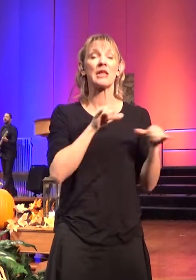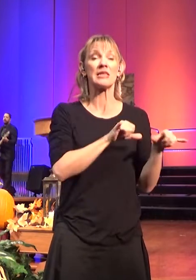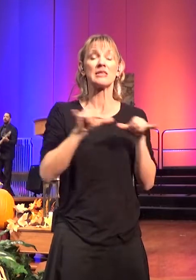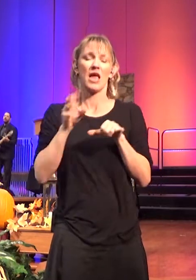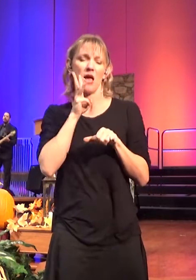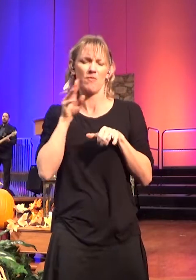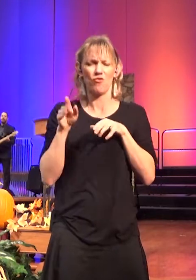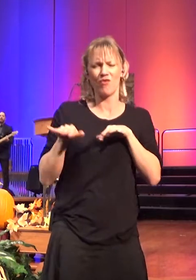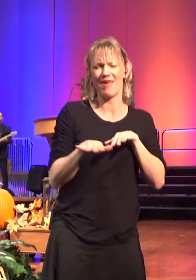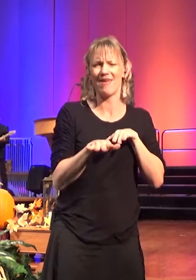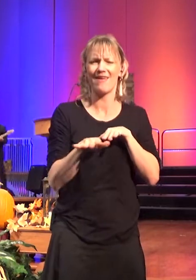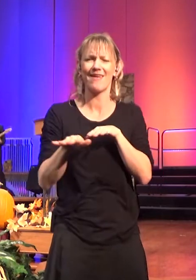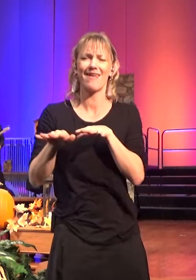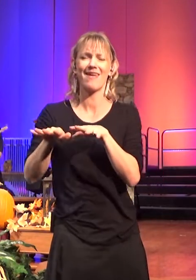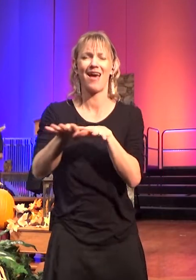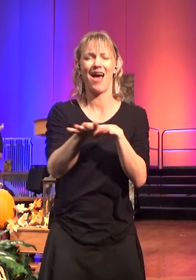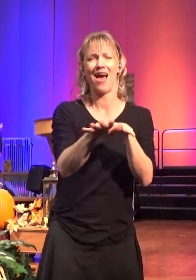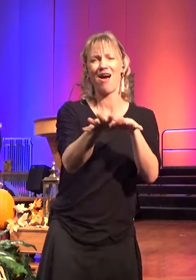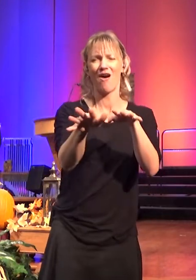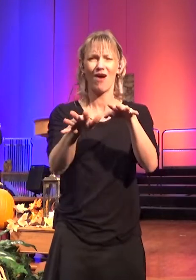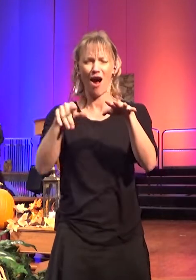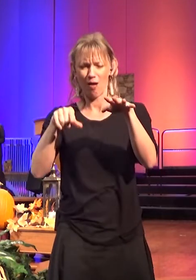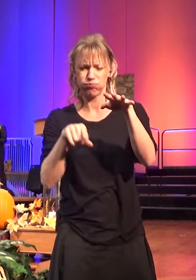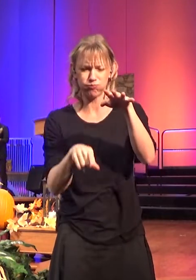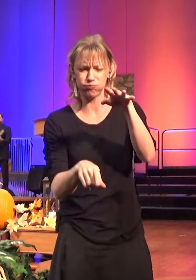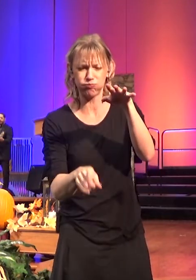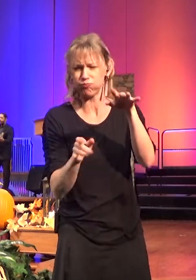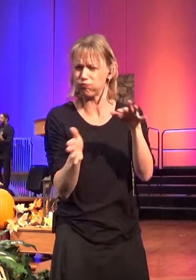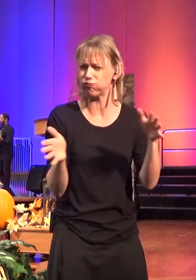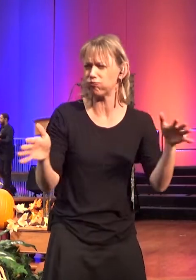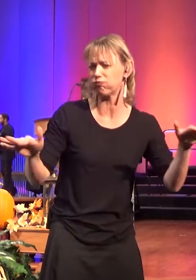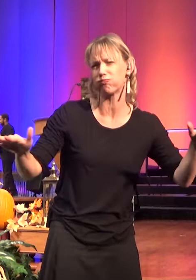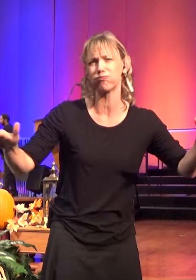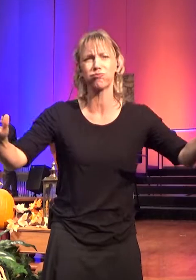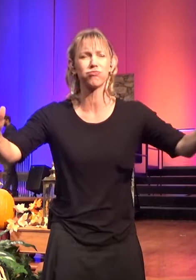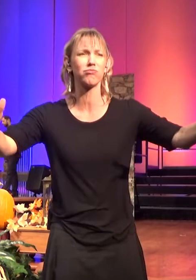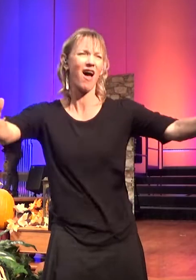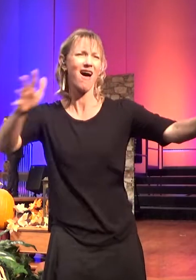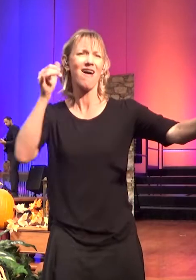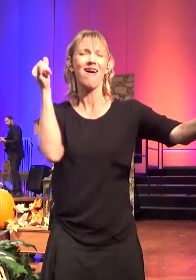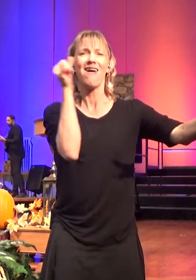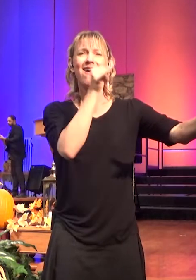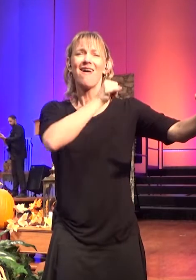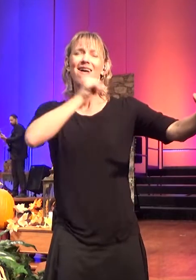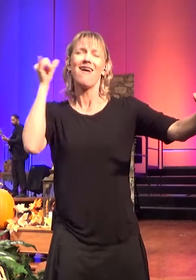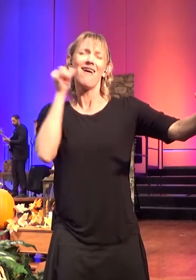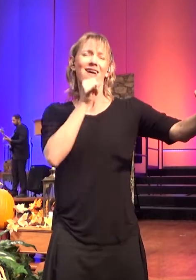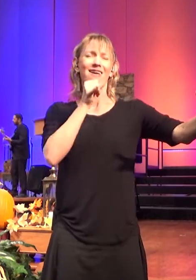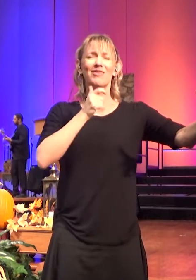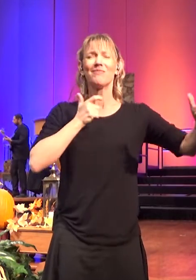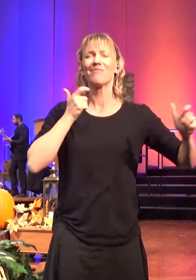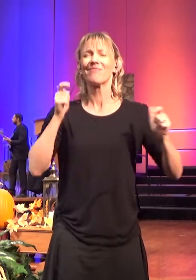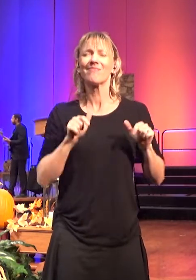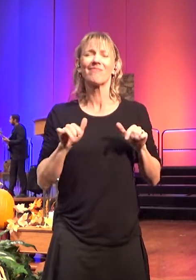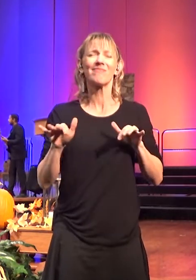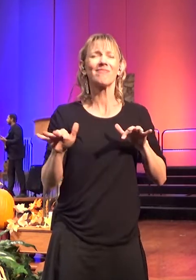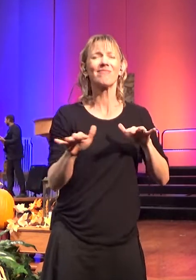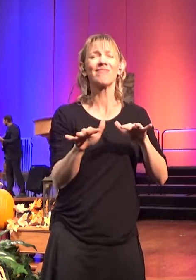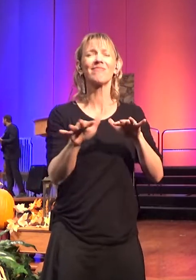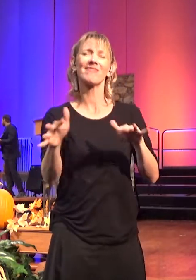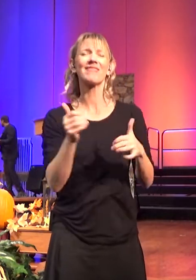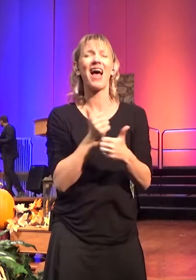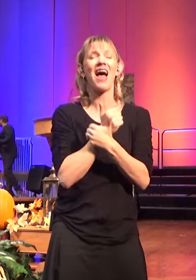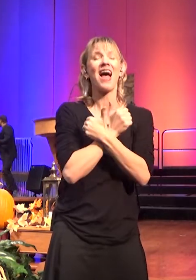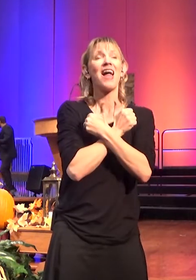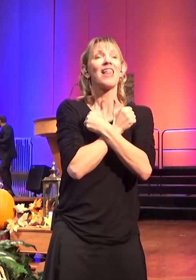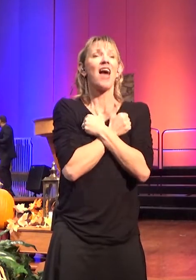like a river deep and wide, rolling out like a mighty flood.